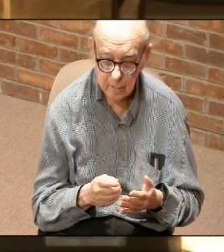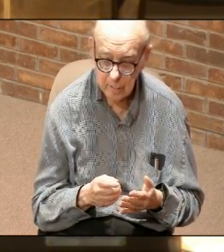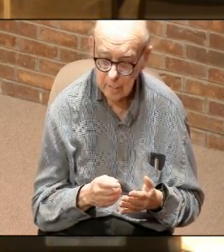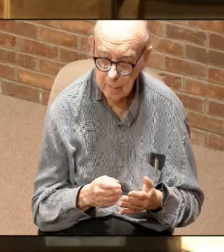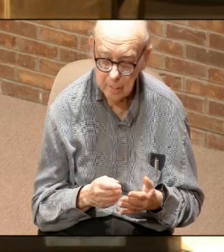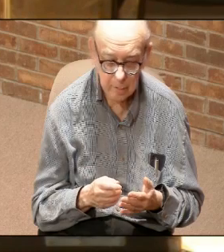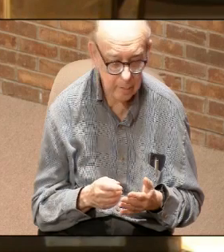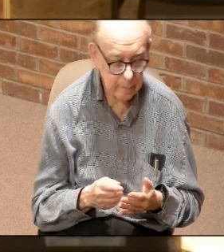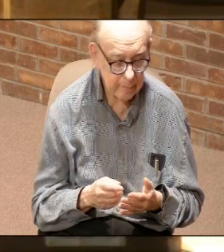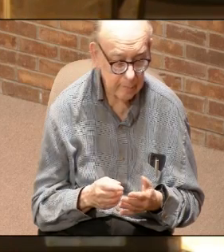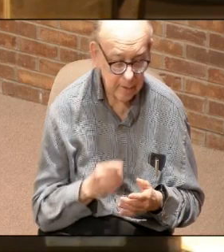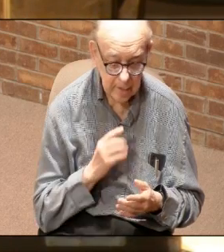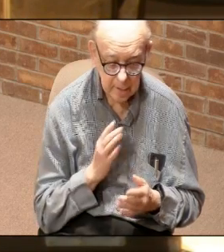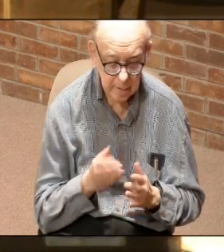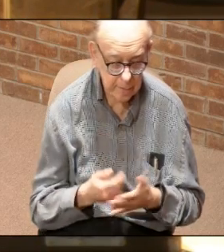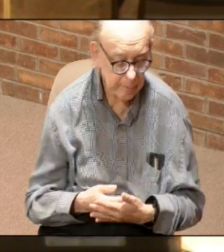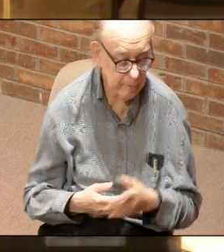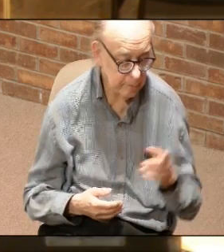he's right over there.